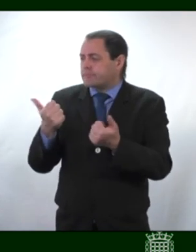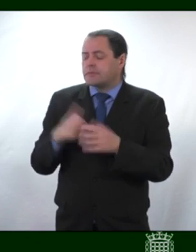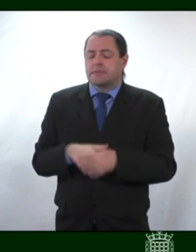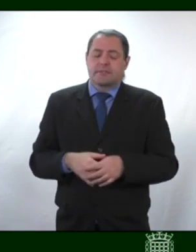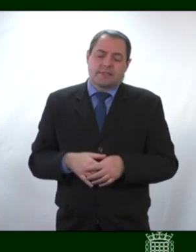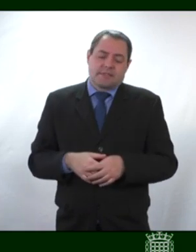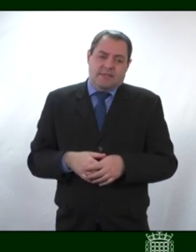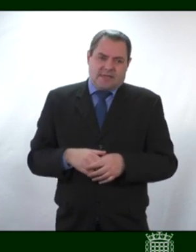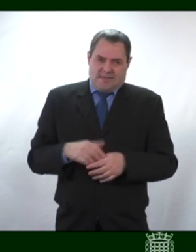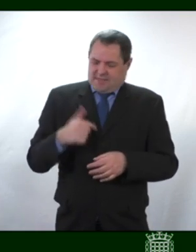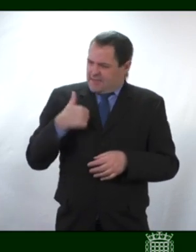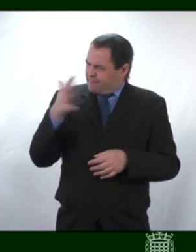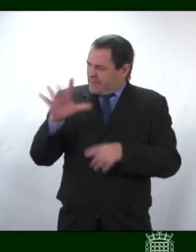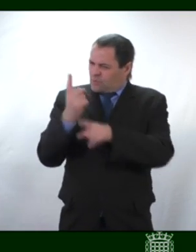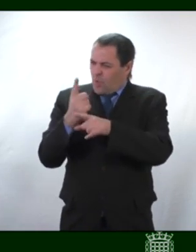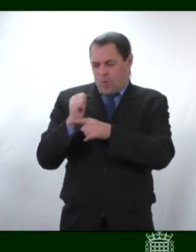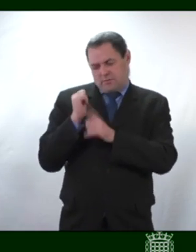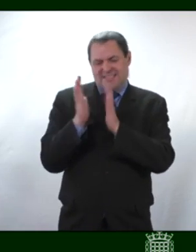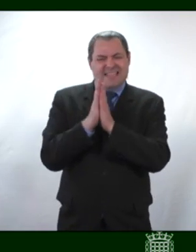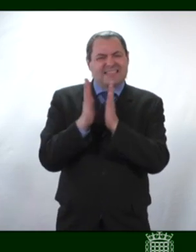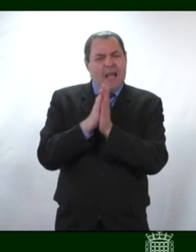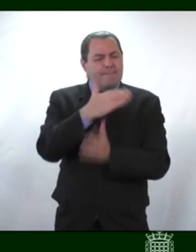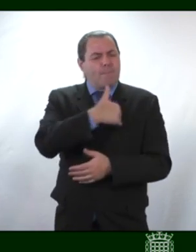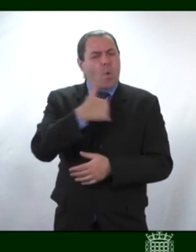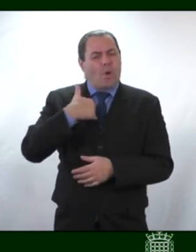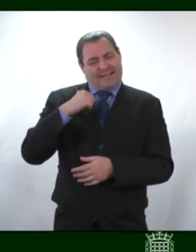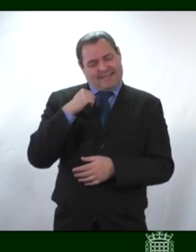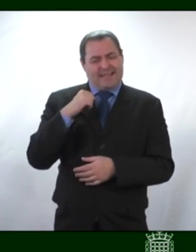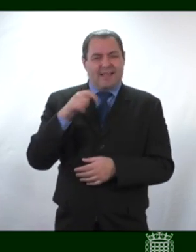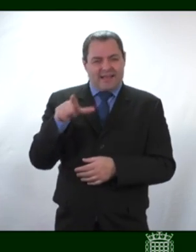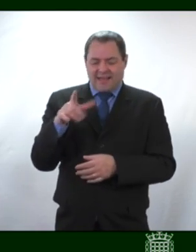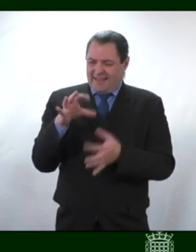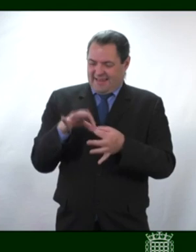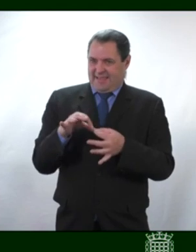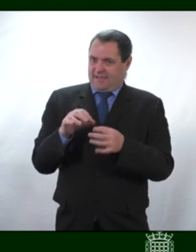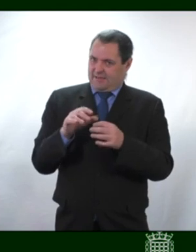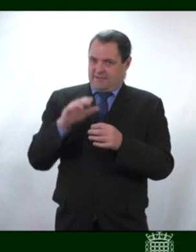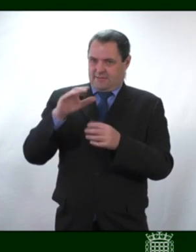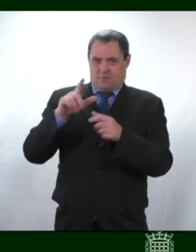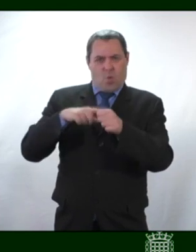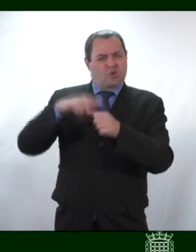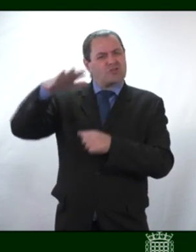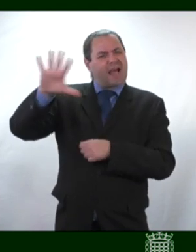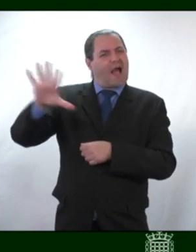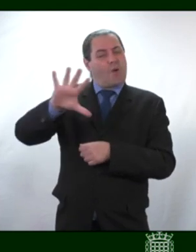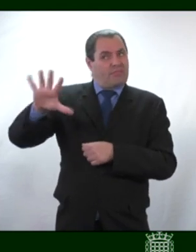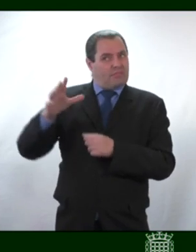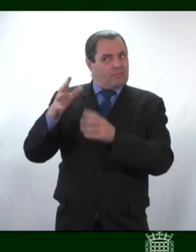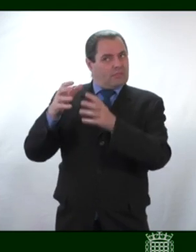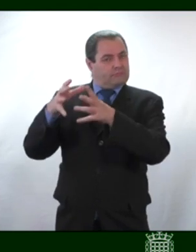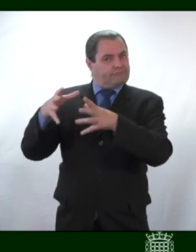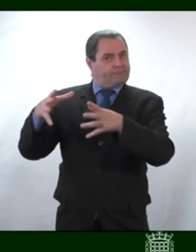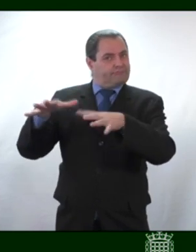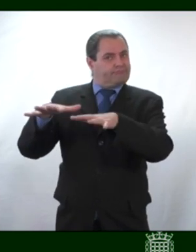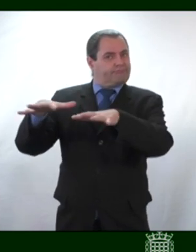were discussing this on Sunday morning on the challenges in South Yorkshire, where the cases are going up fast.